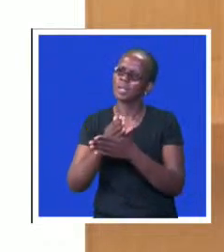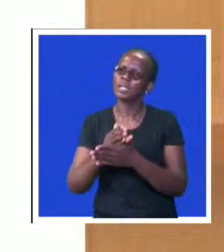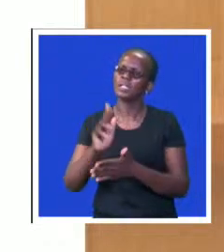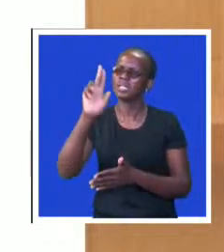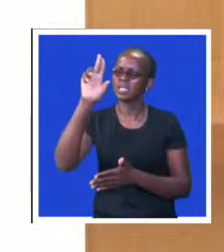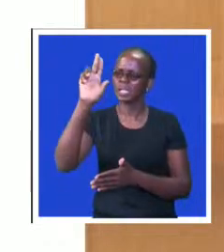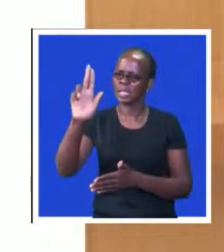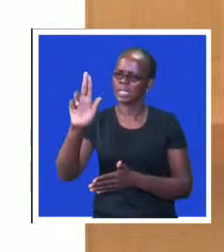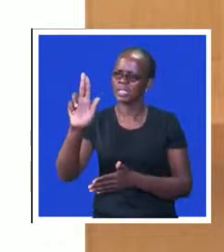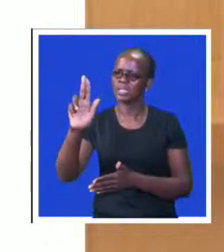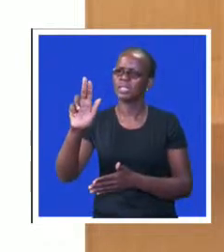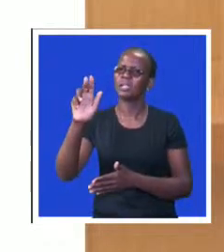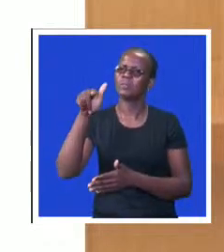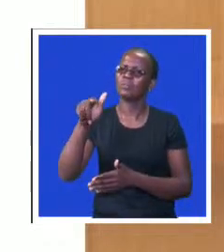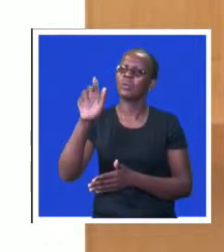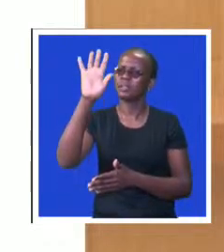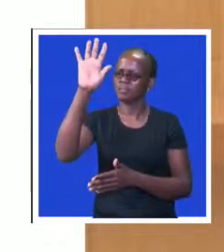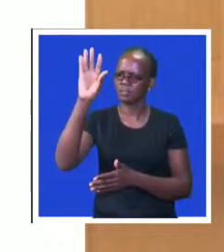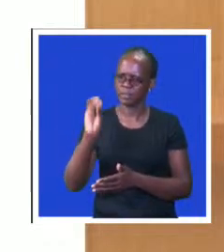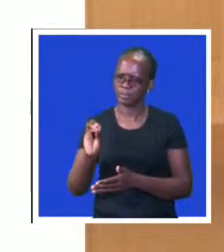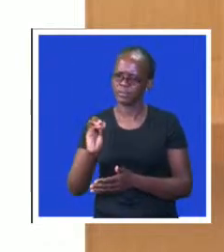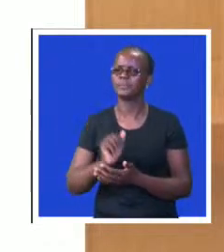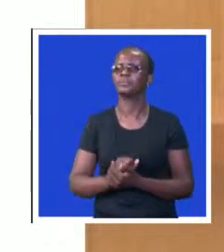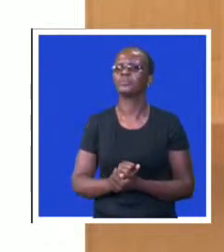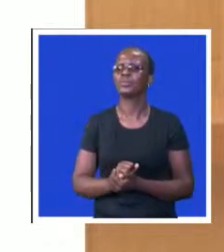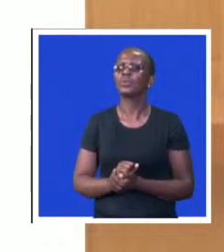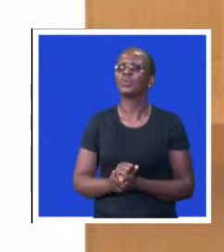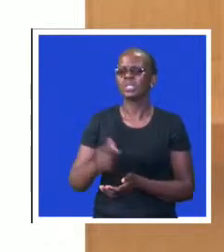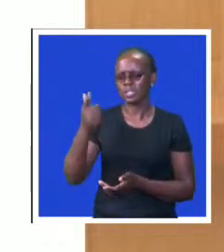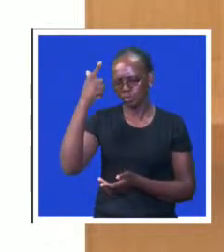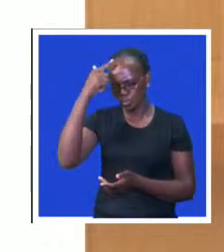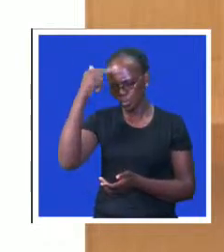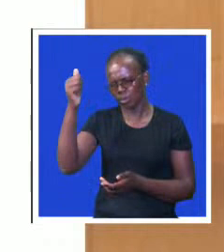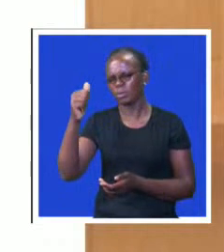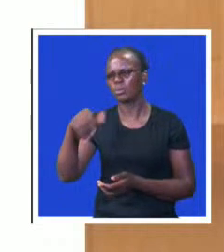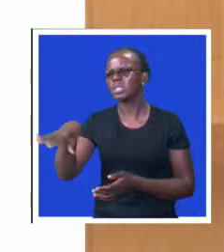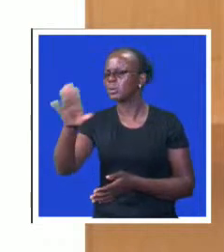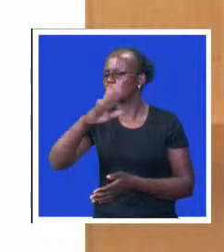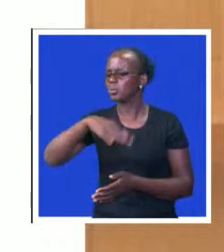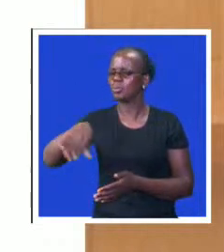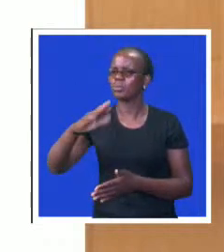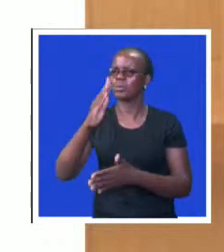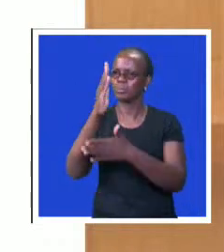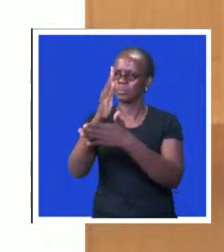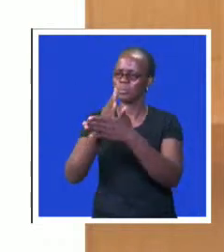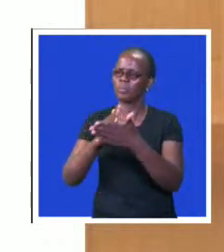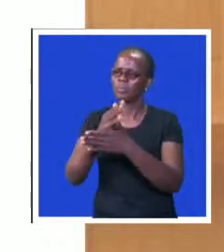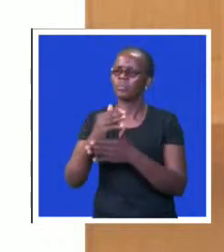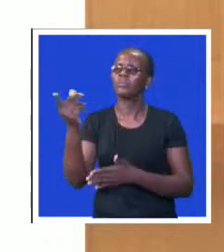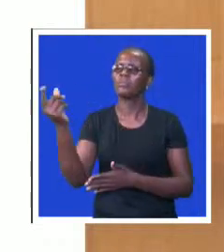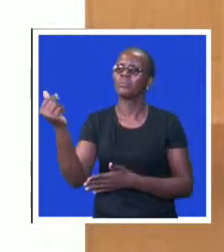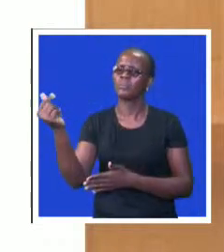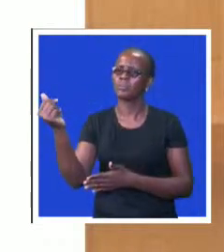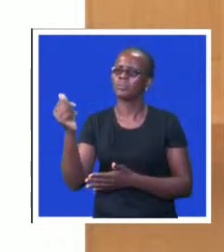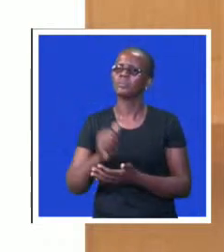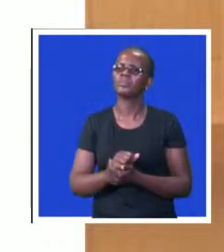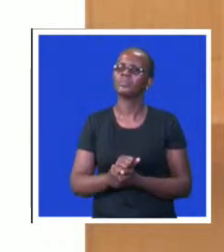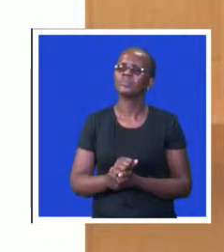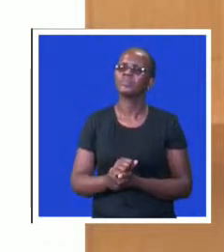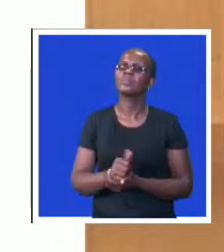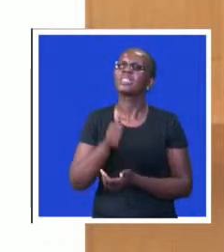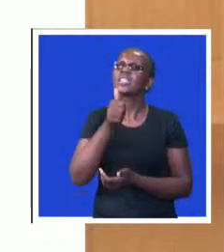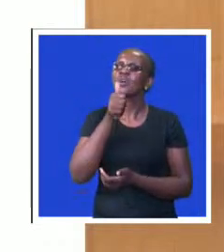50 cents. Now, to find the total cost of 3 loaves of bread, we are going to